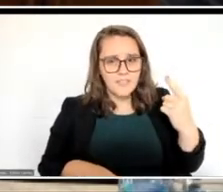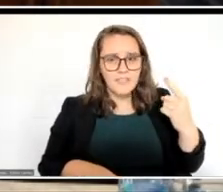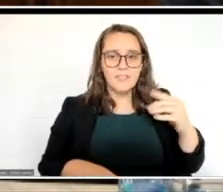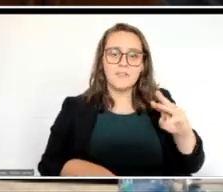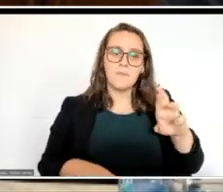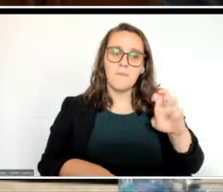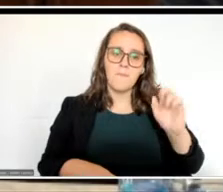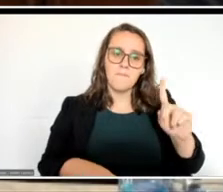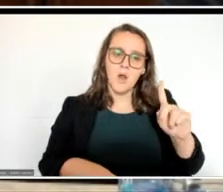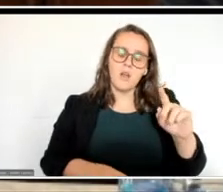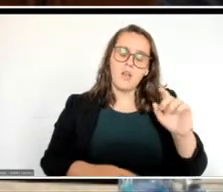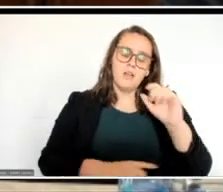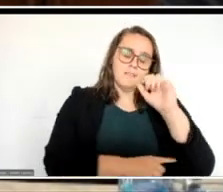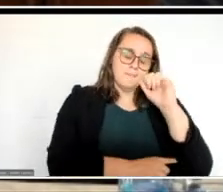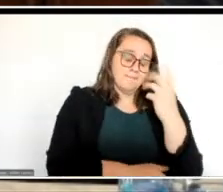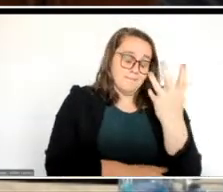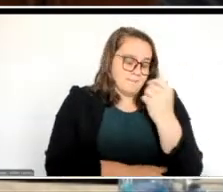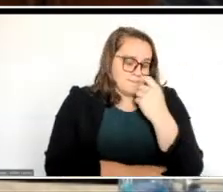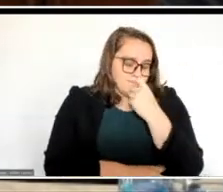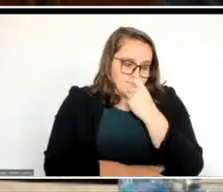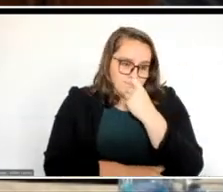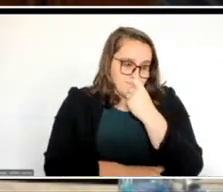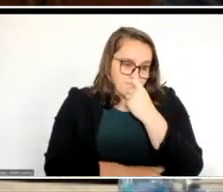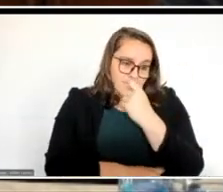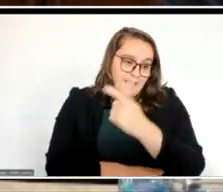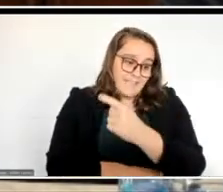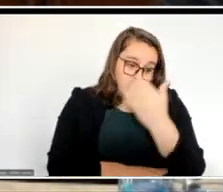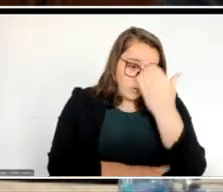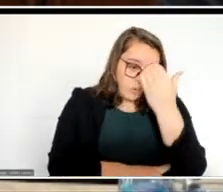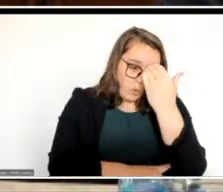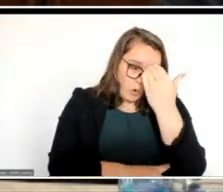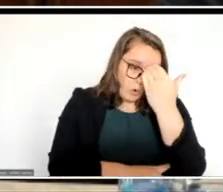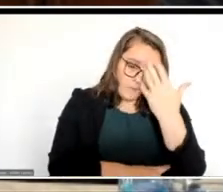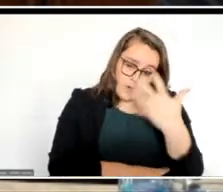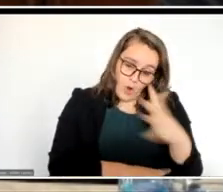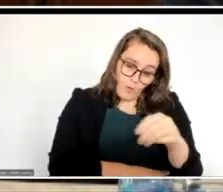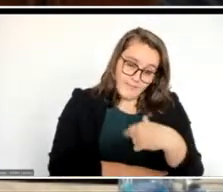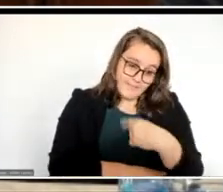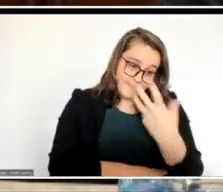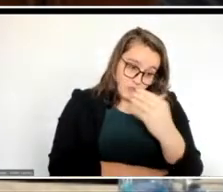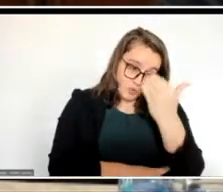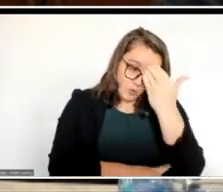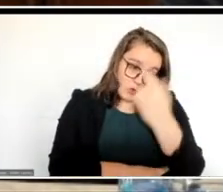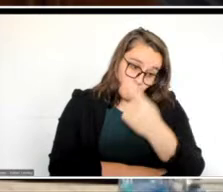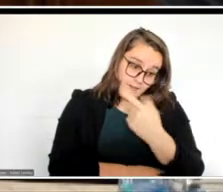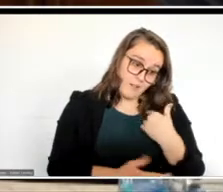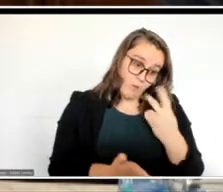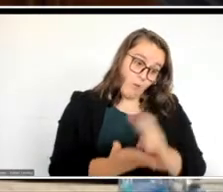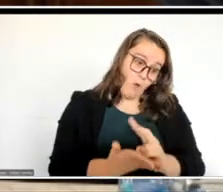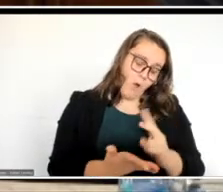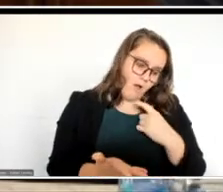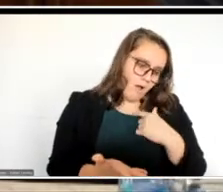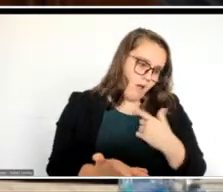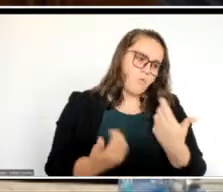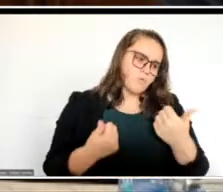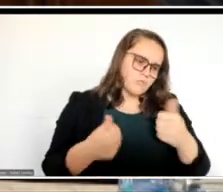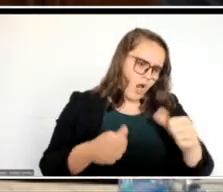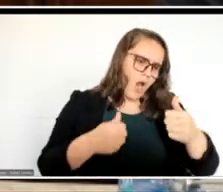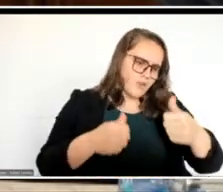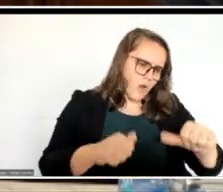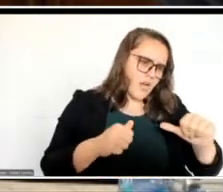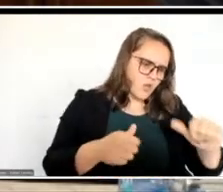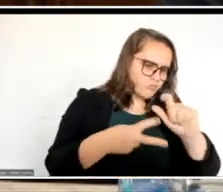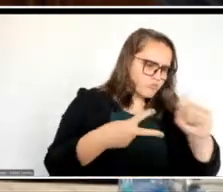head. And he was like, no, Cass, you know, he knows it's over. He knows he lost, but we're going to keep trying. There's some good options out there still. We're going to keep